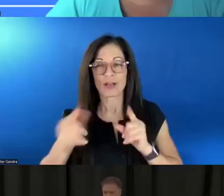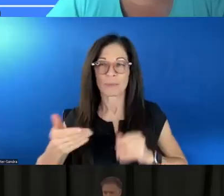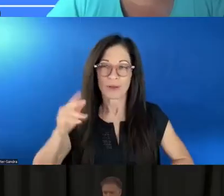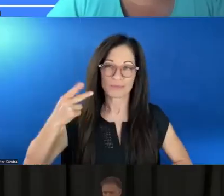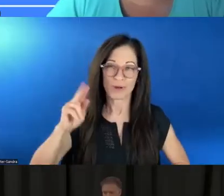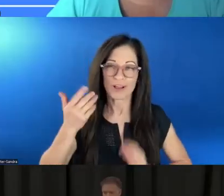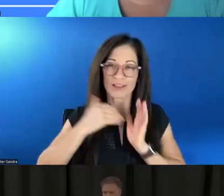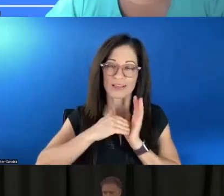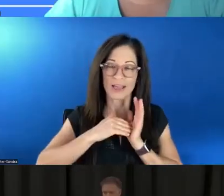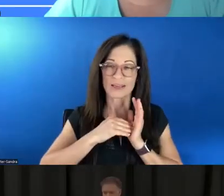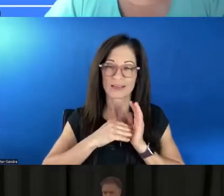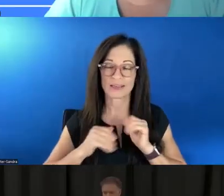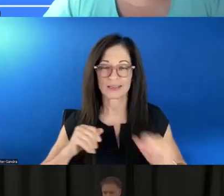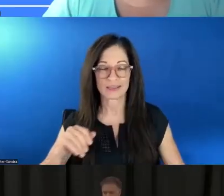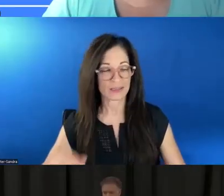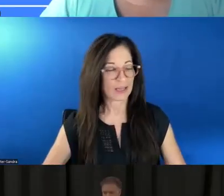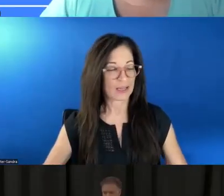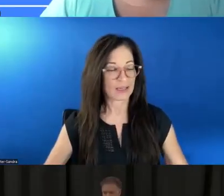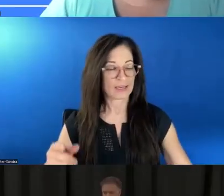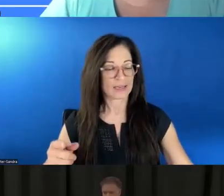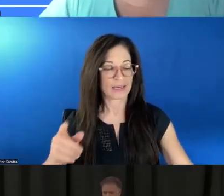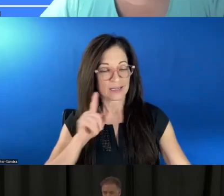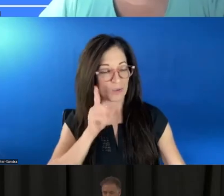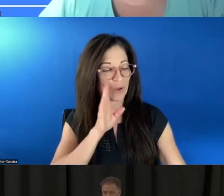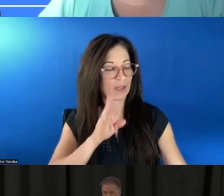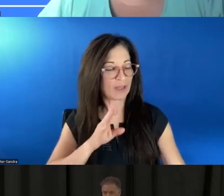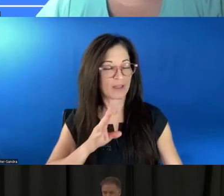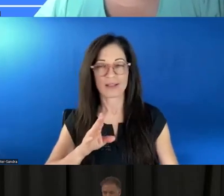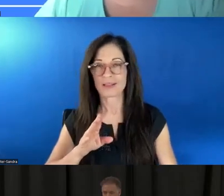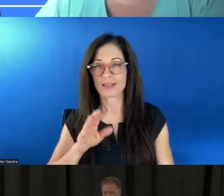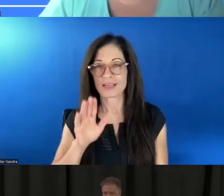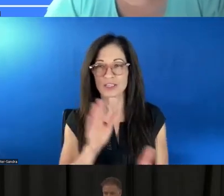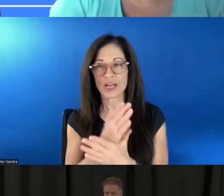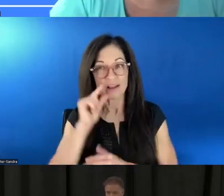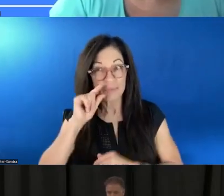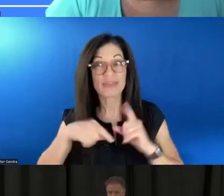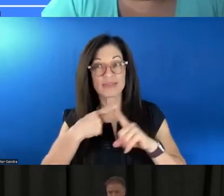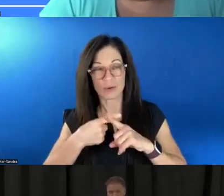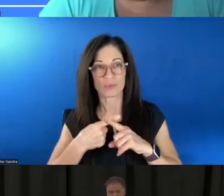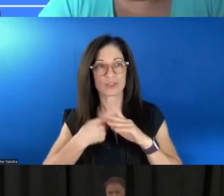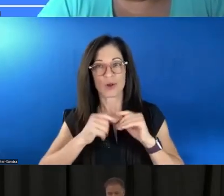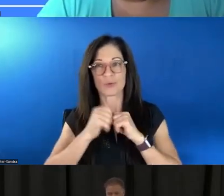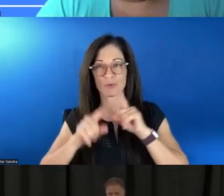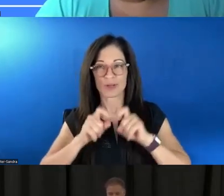we are going to have him share a little bit, and then we'll hop into the question.